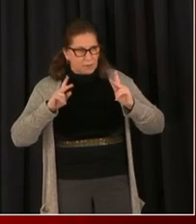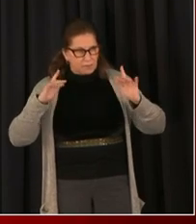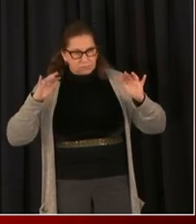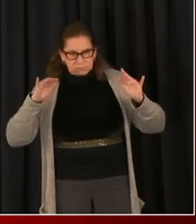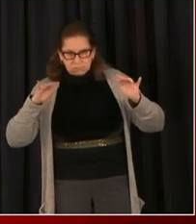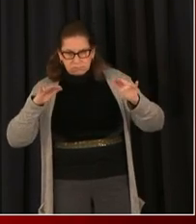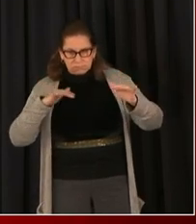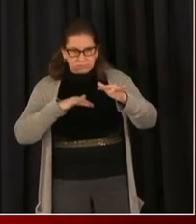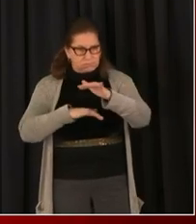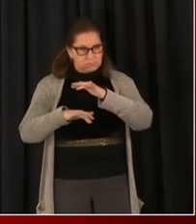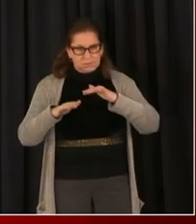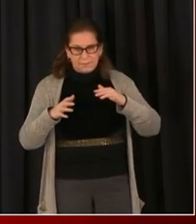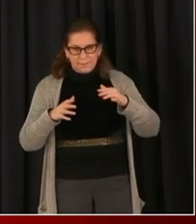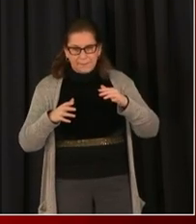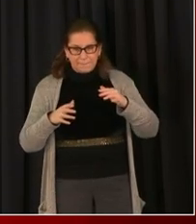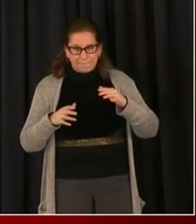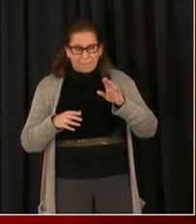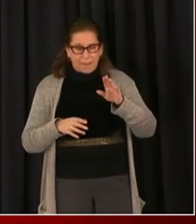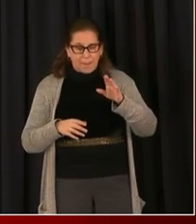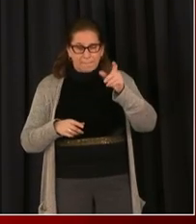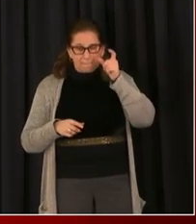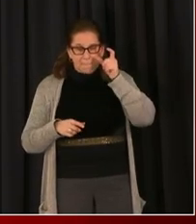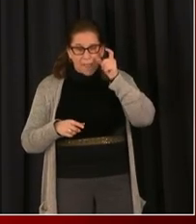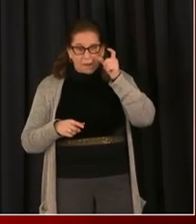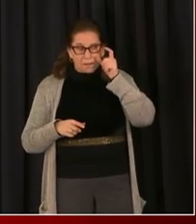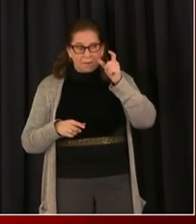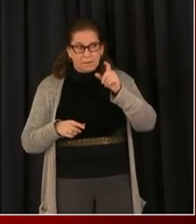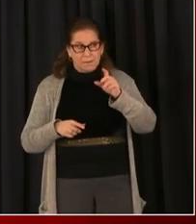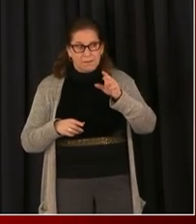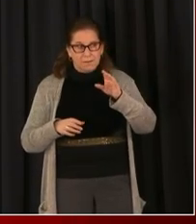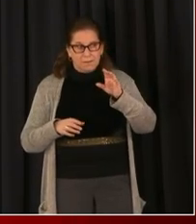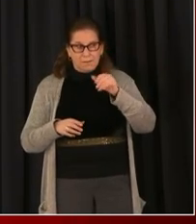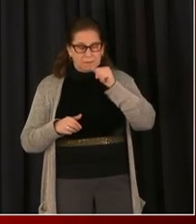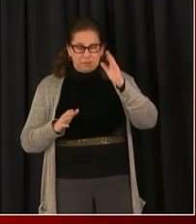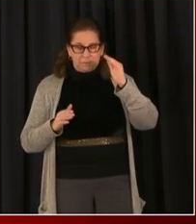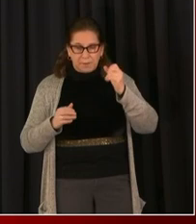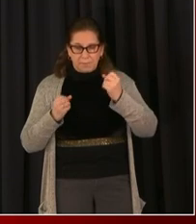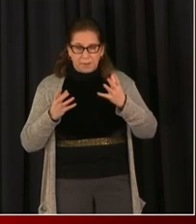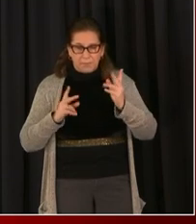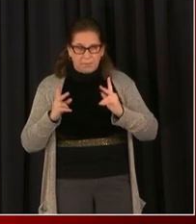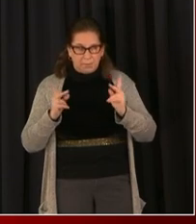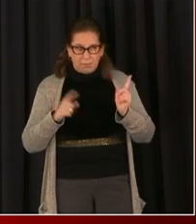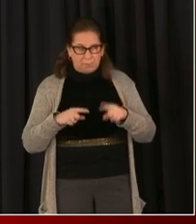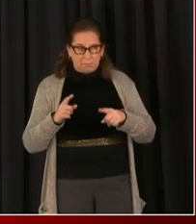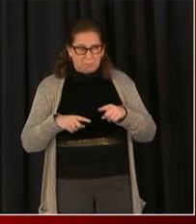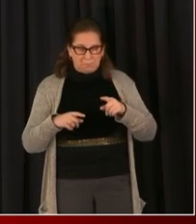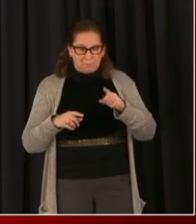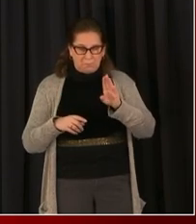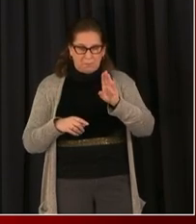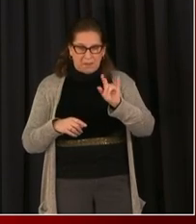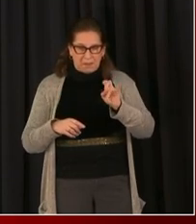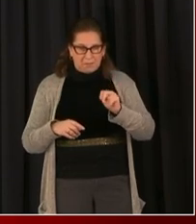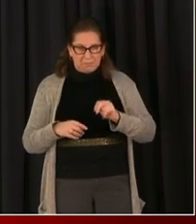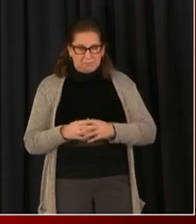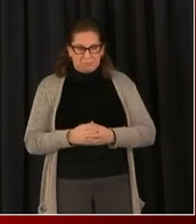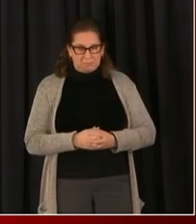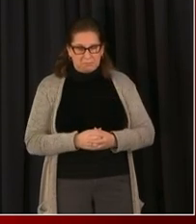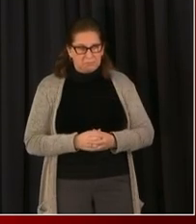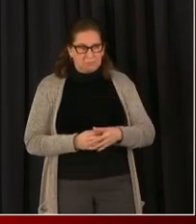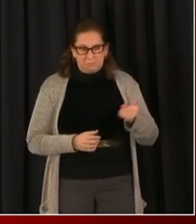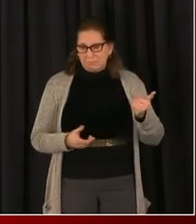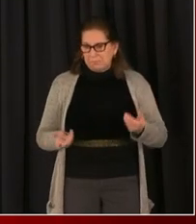said he doesn't expect too many people to be there. What are your plans, if you can elaborate on I don't know that? that they have announced. I just saw, we've talked to